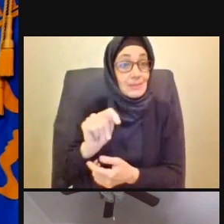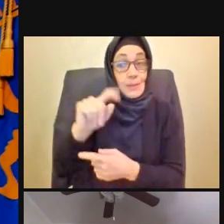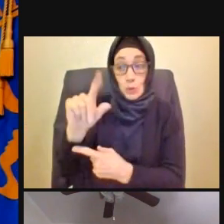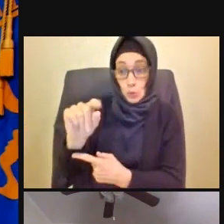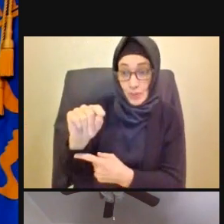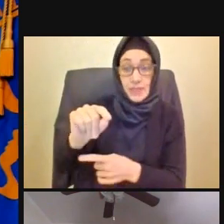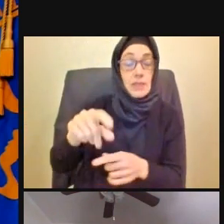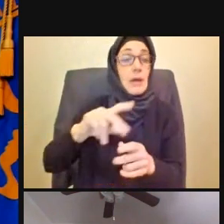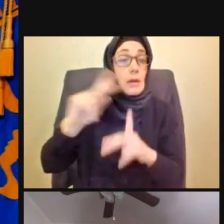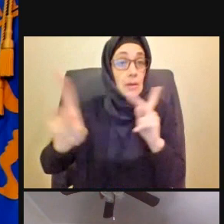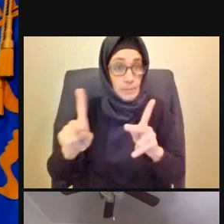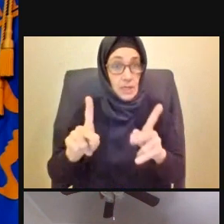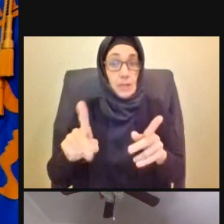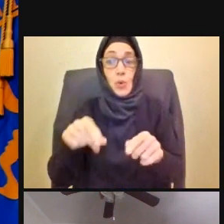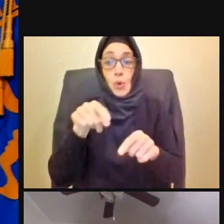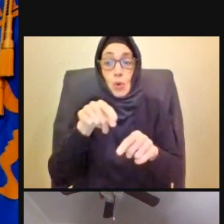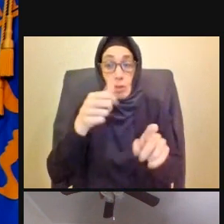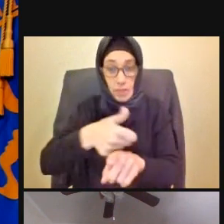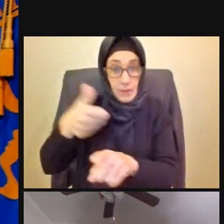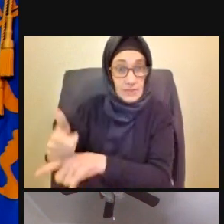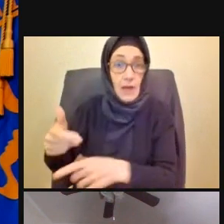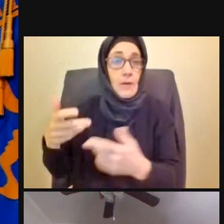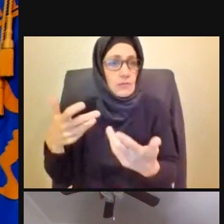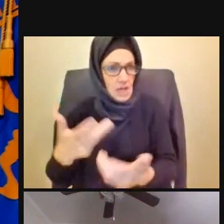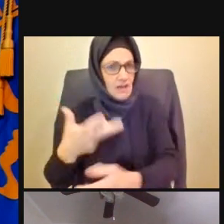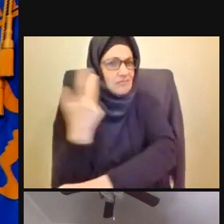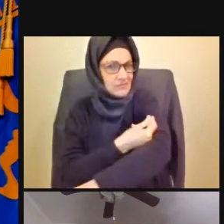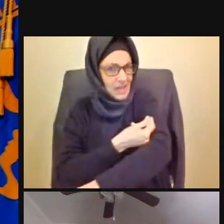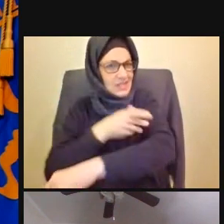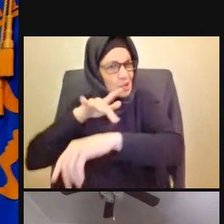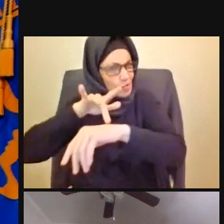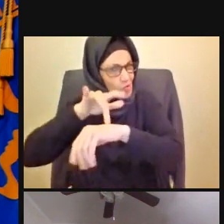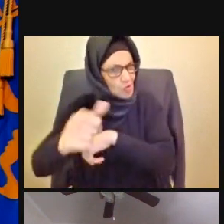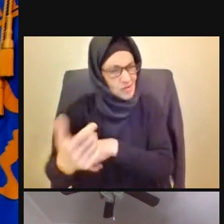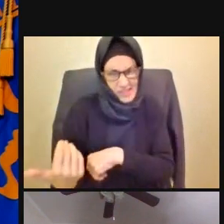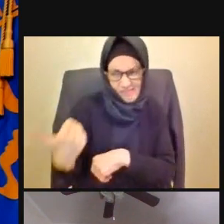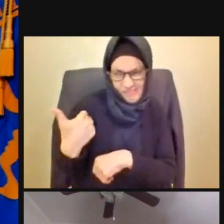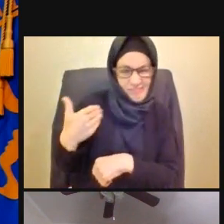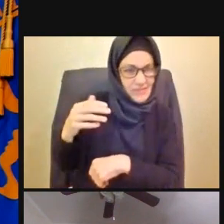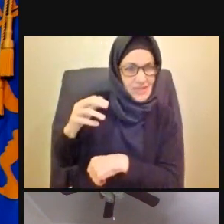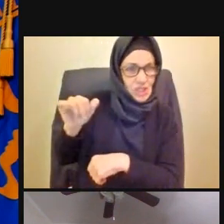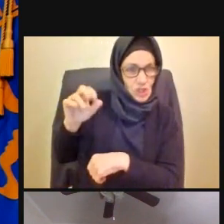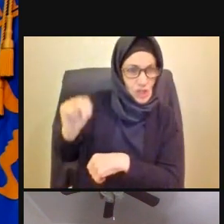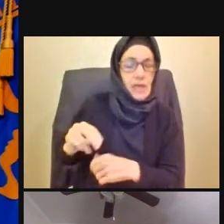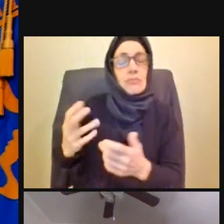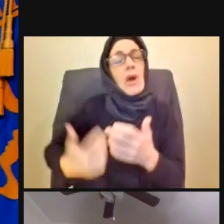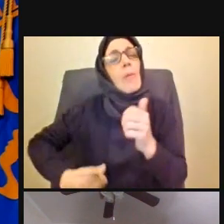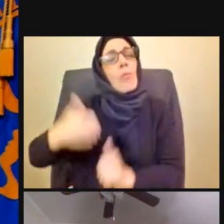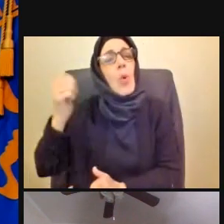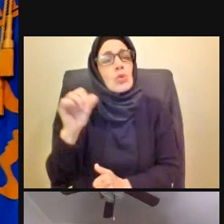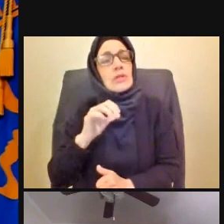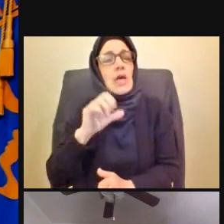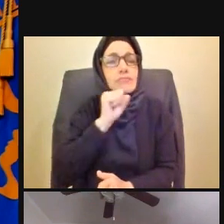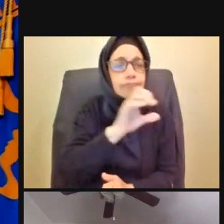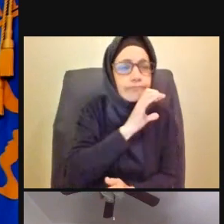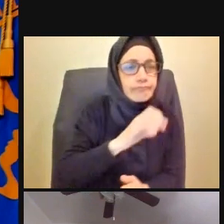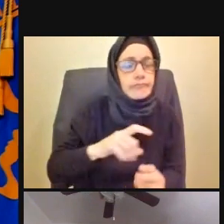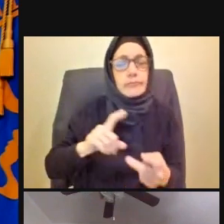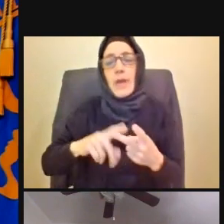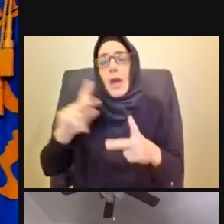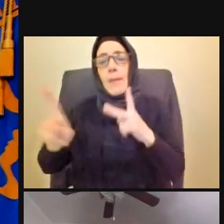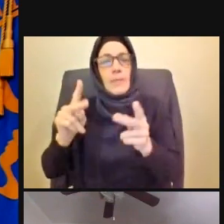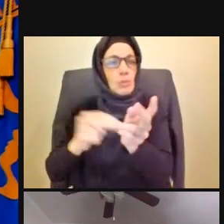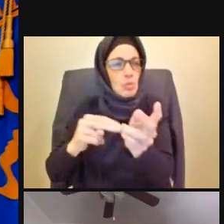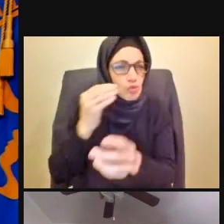those who got their vaccinations very early on in January, and that's mostly the elderly, people in long-term care